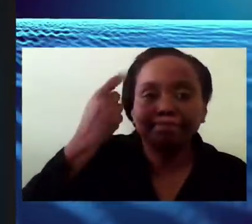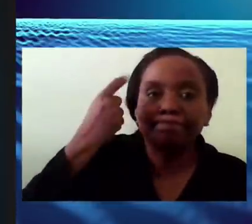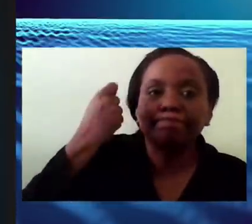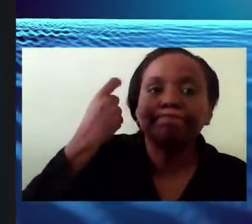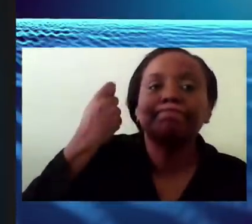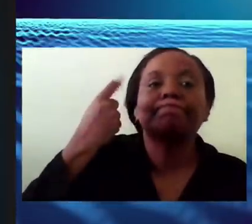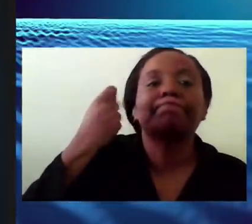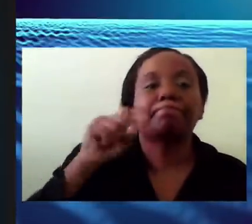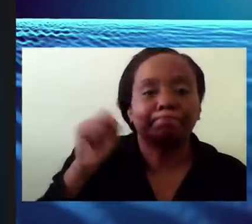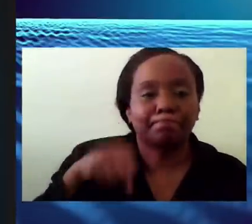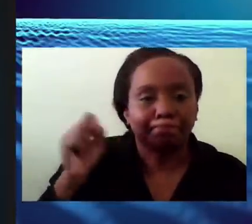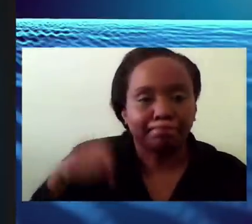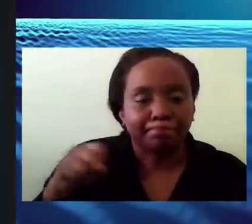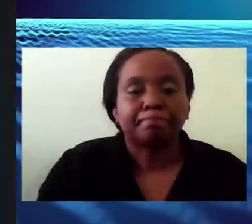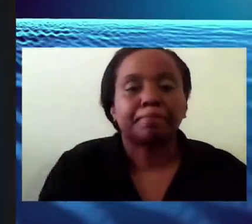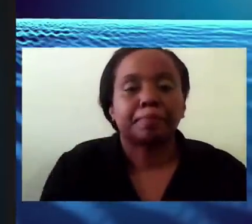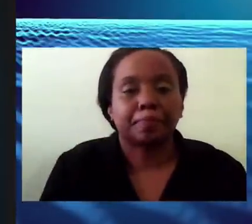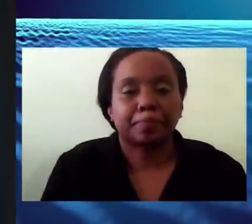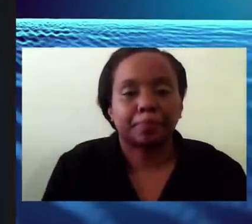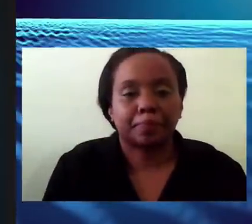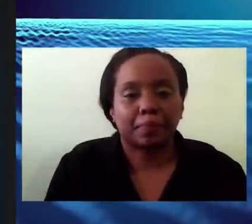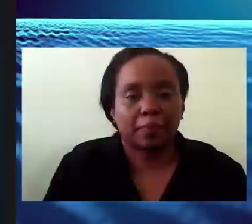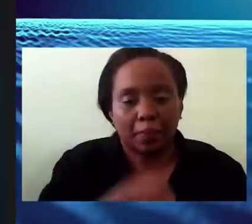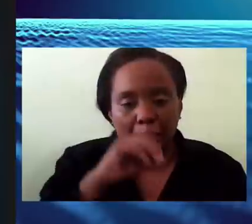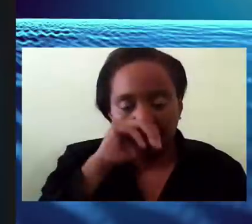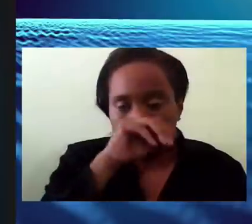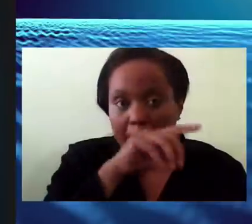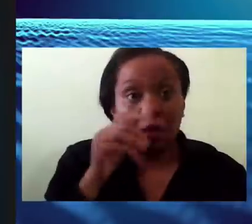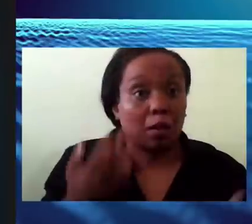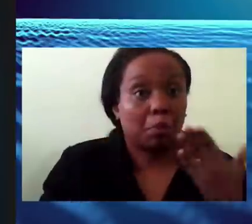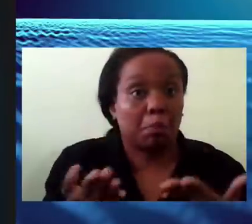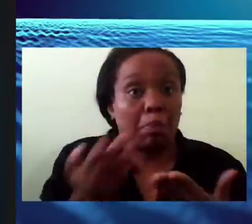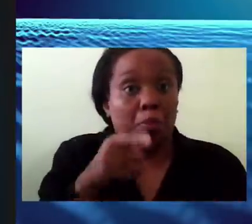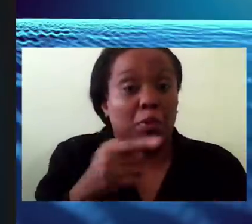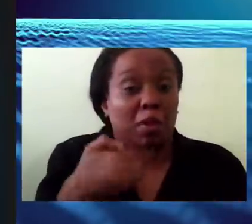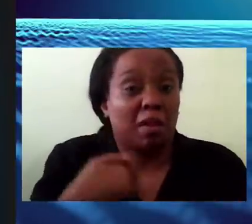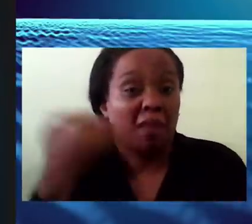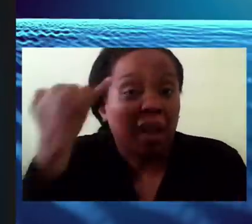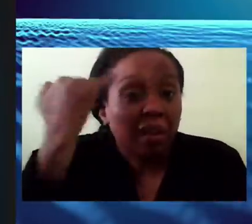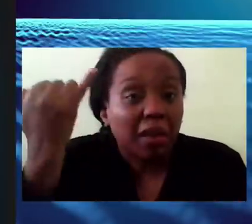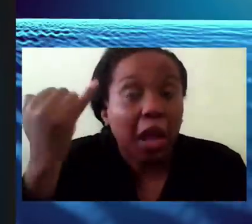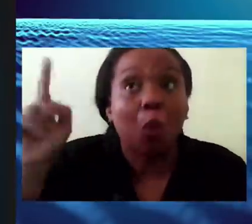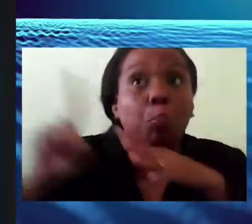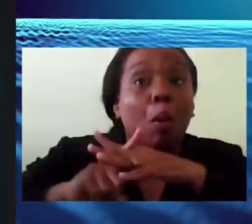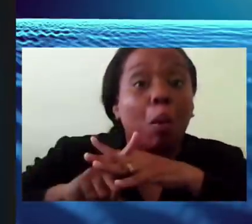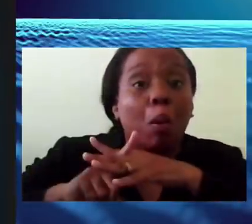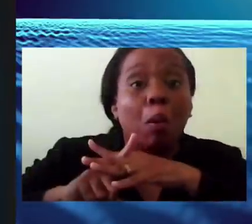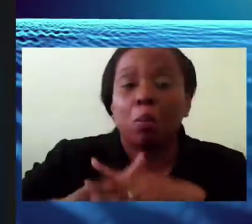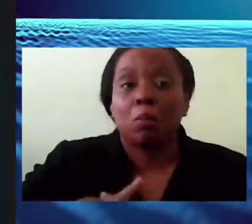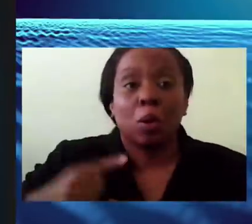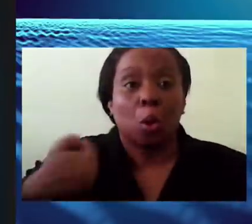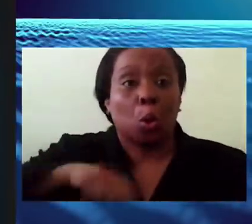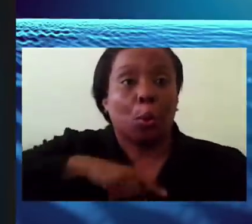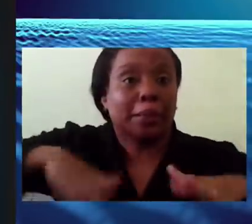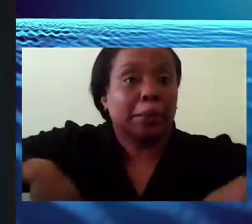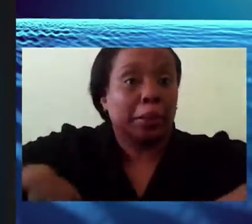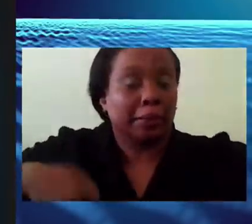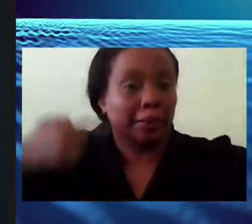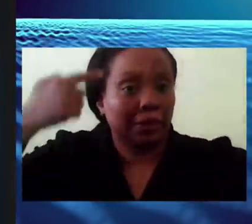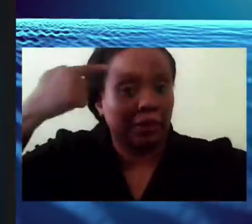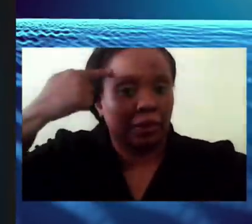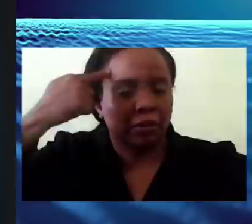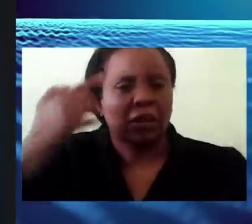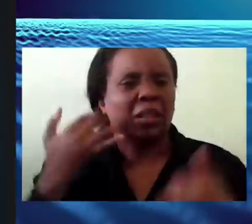frankly, please forward your suggestions, because you may think of something that we have not thought of, and we are happy to consider it, because there's no pride in this right